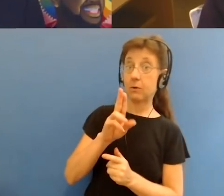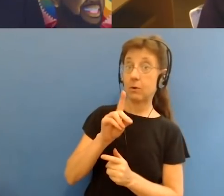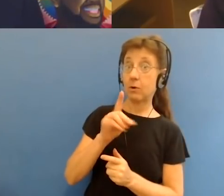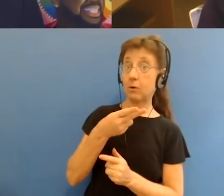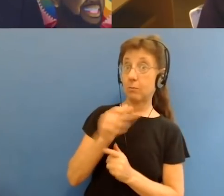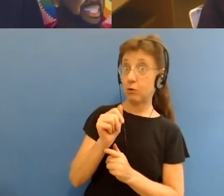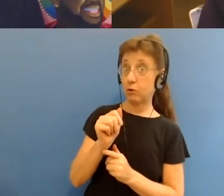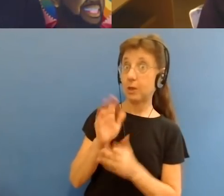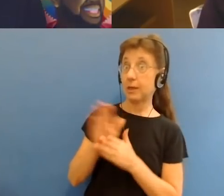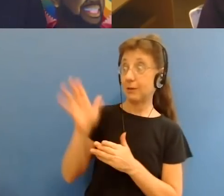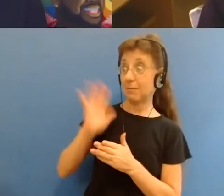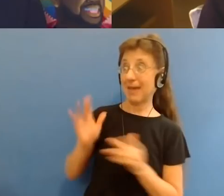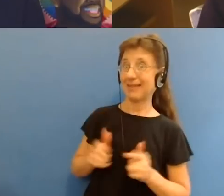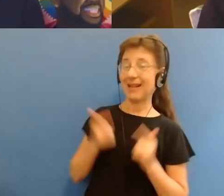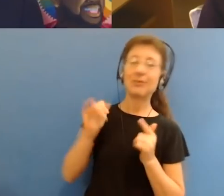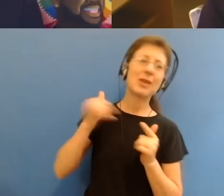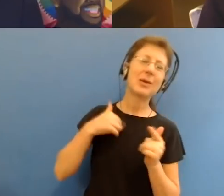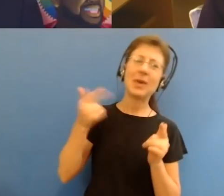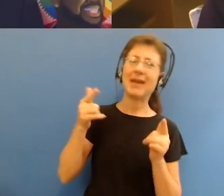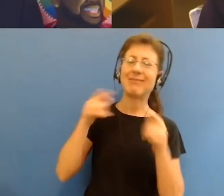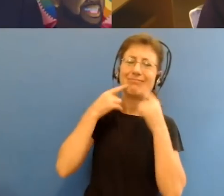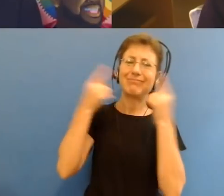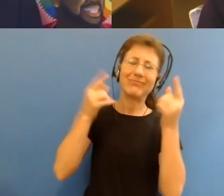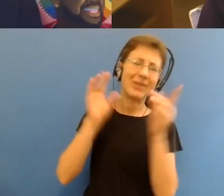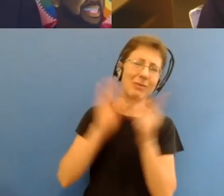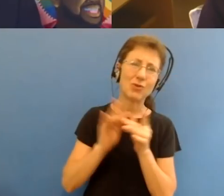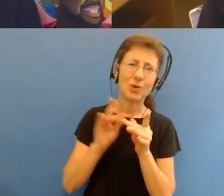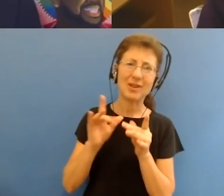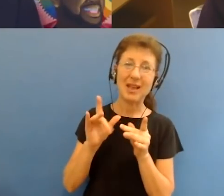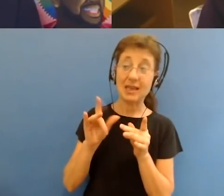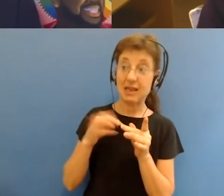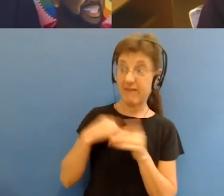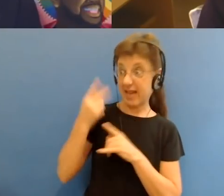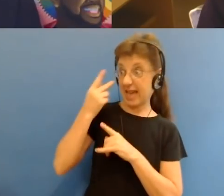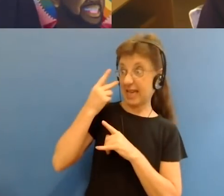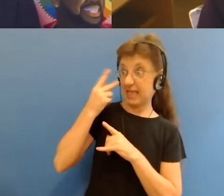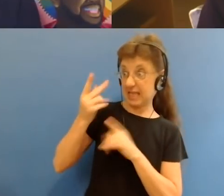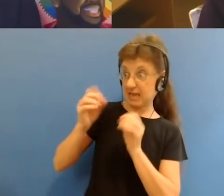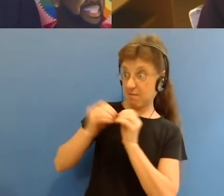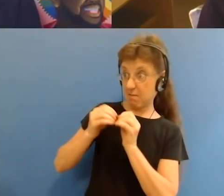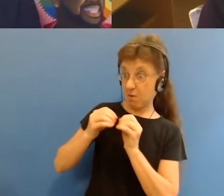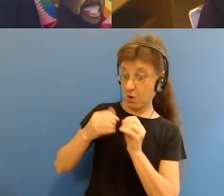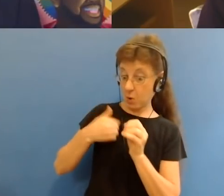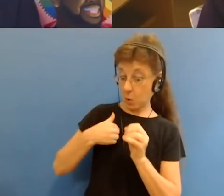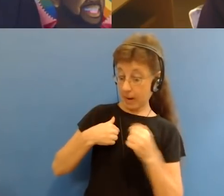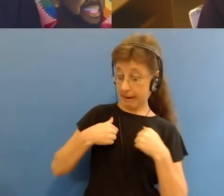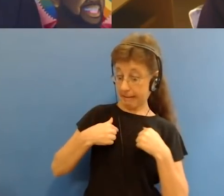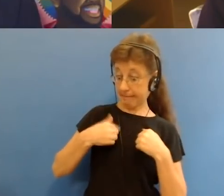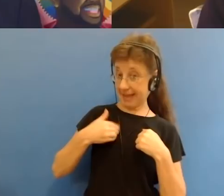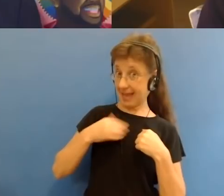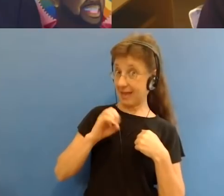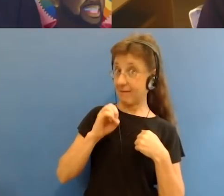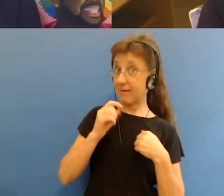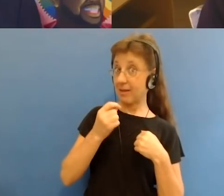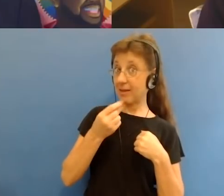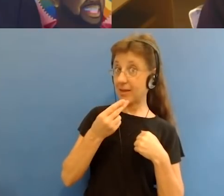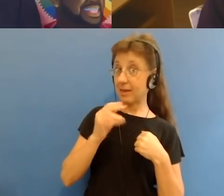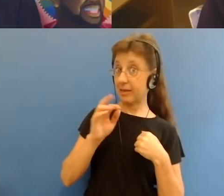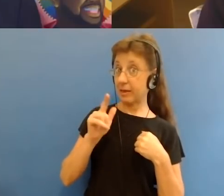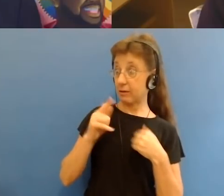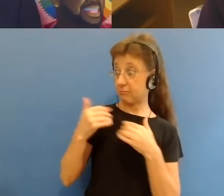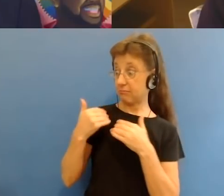stories of like, well, if I see more, am I ethically responsible to do something in the moment? Mm-hmm. You know,